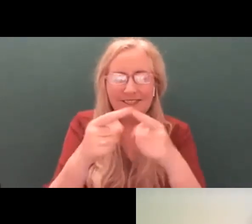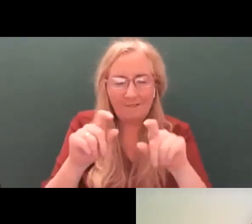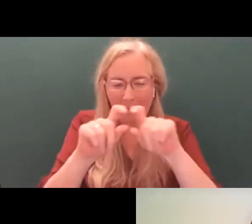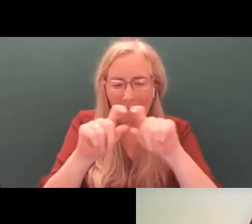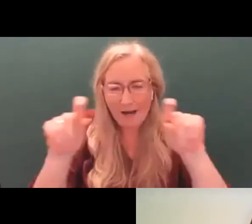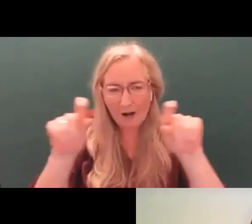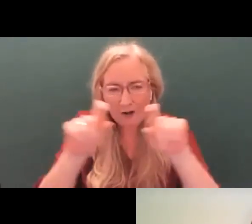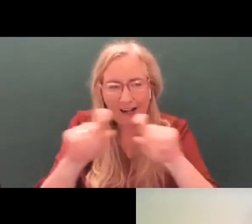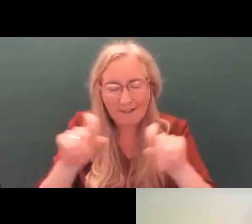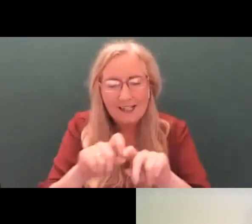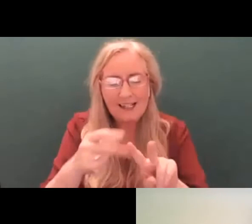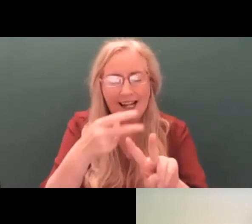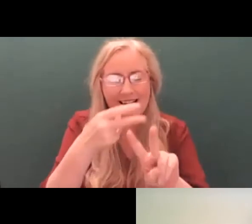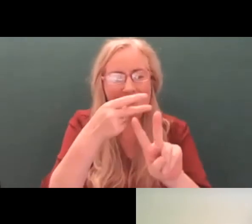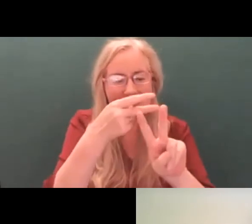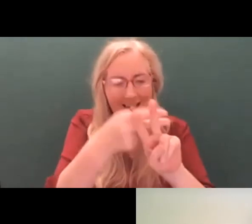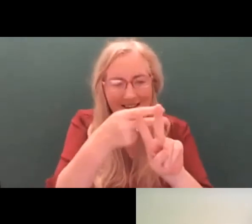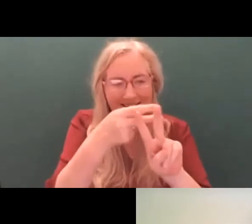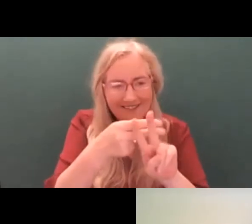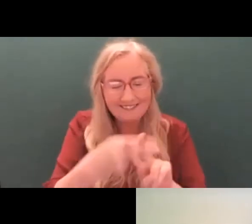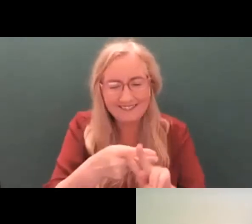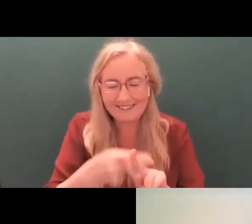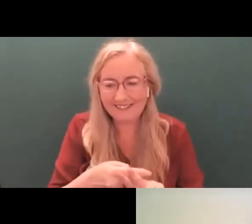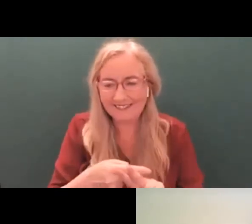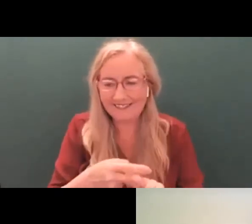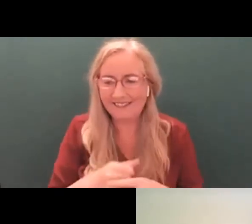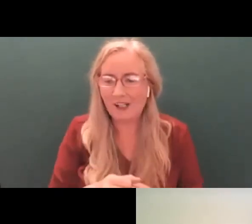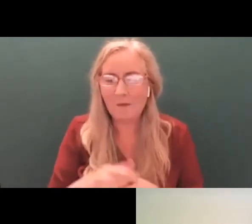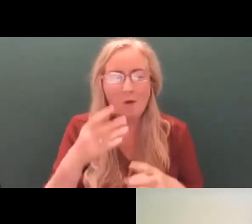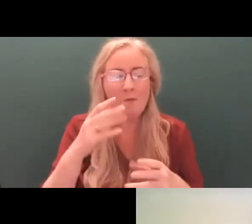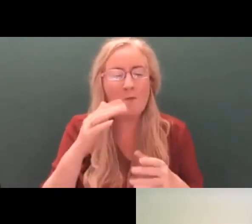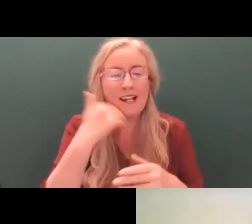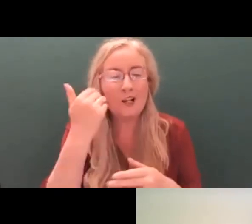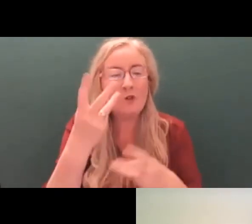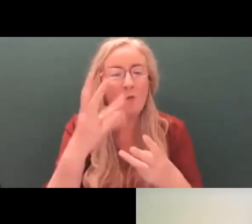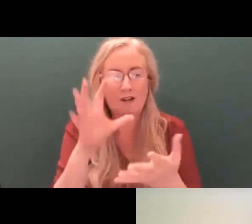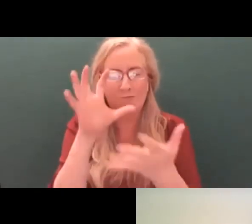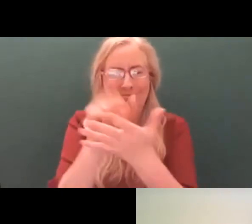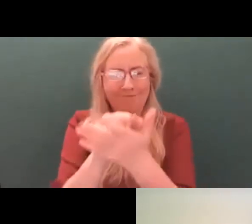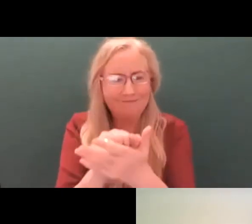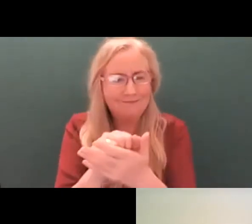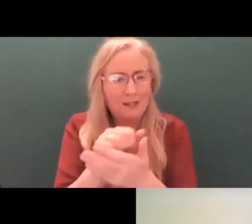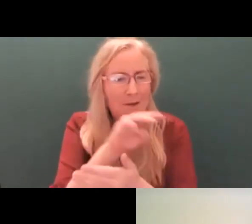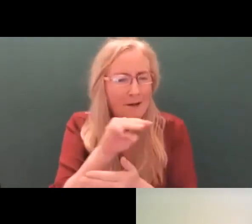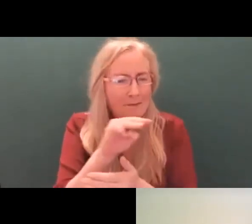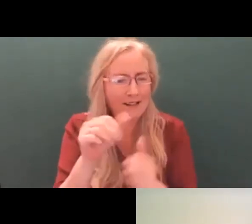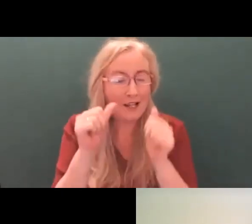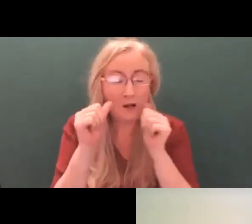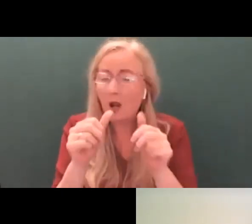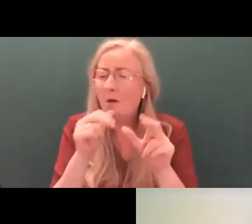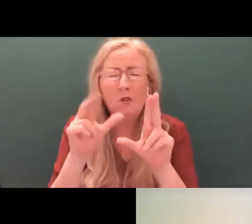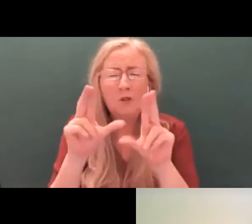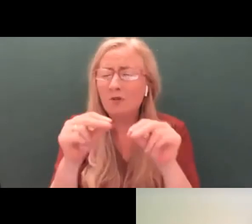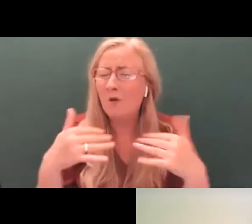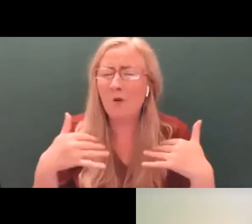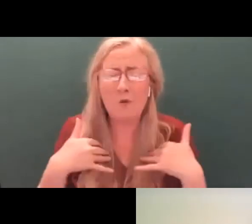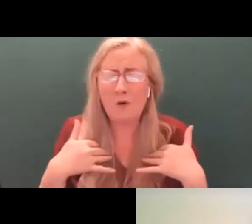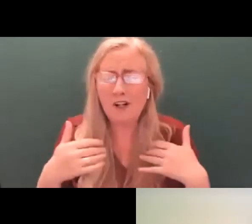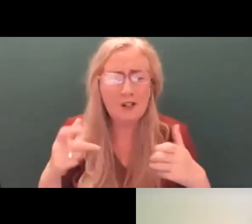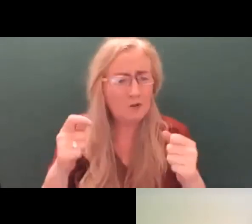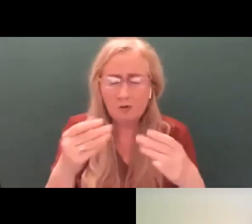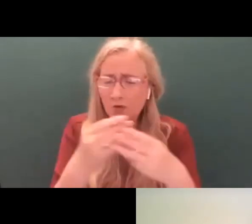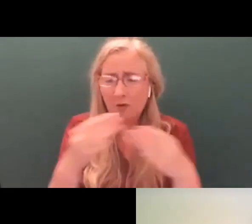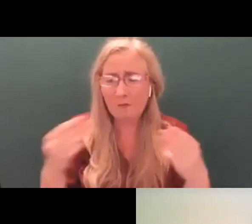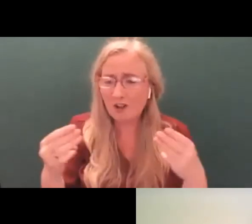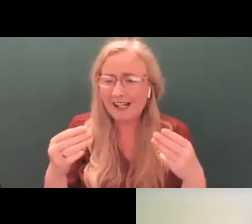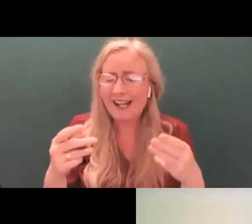start with a snappy sentence so that you're grabbing people's attention. But again, don't worry too much. You know, thinking about